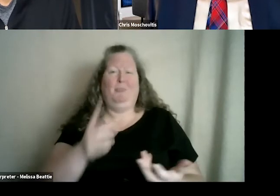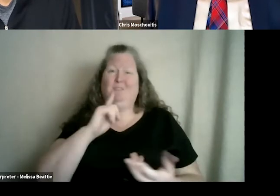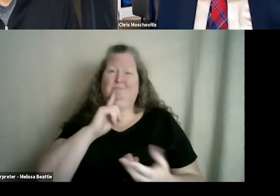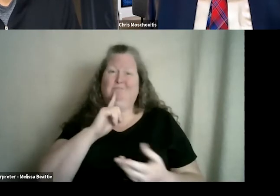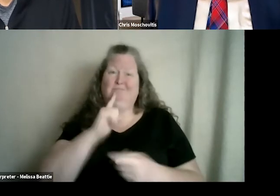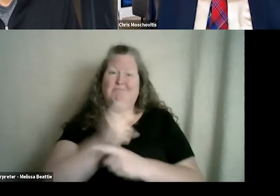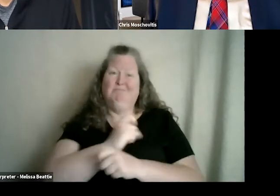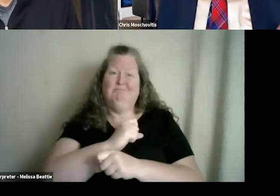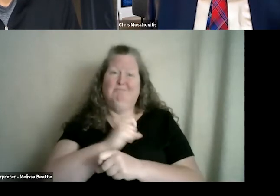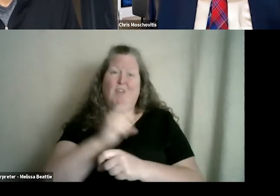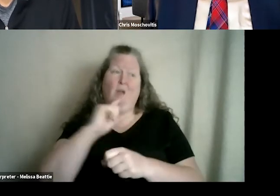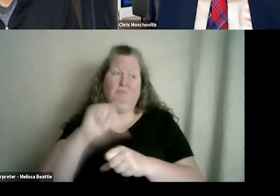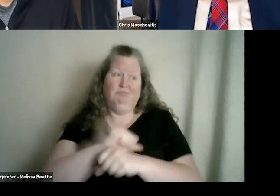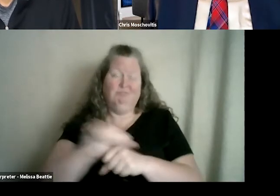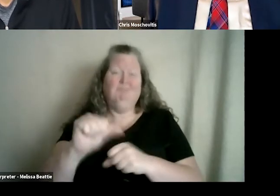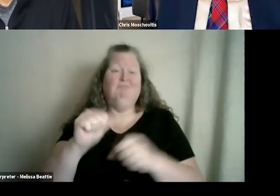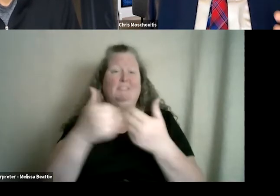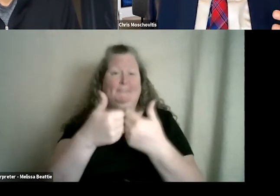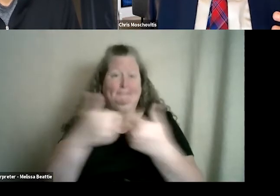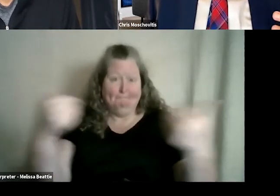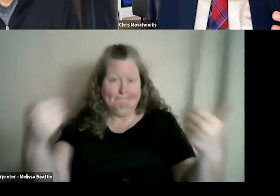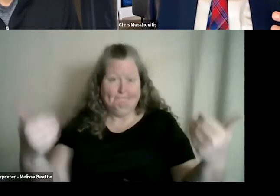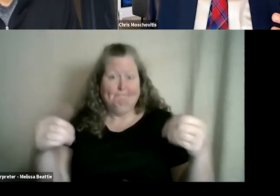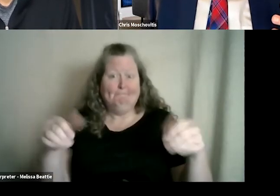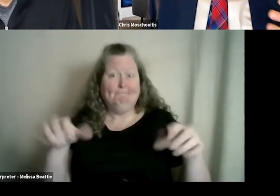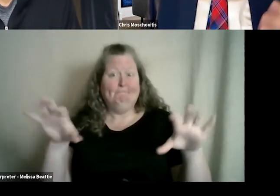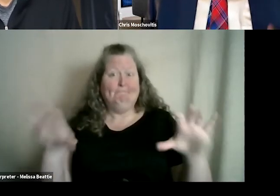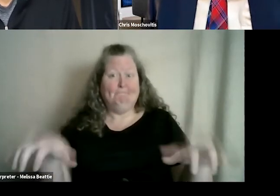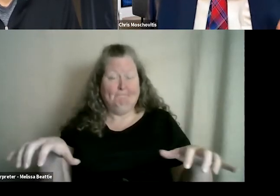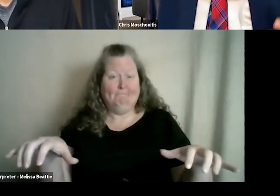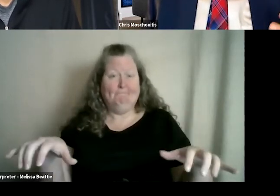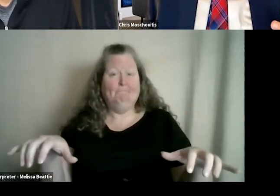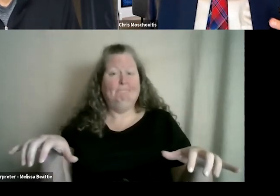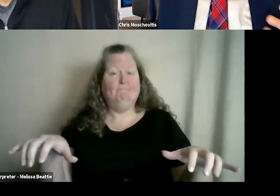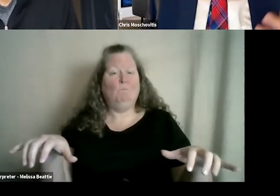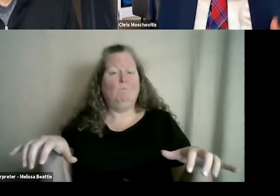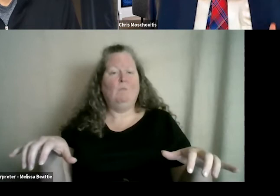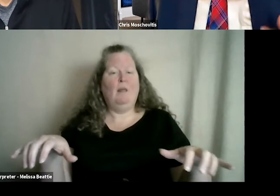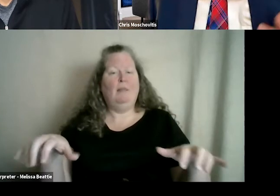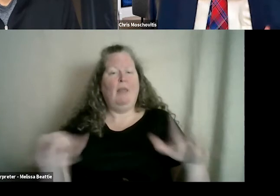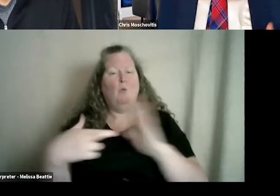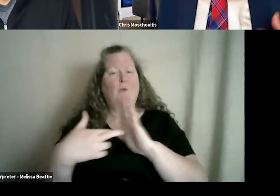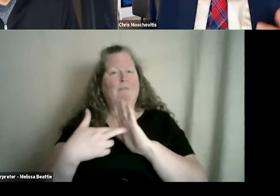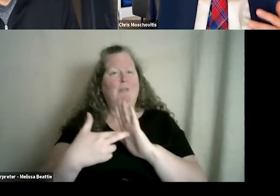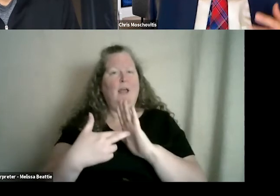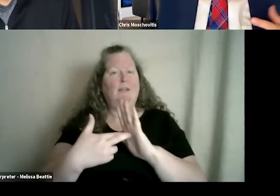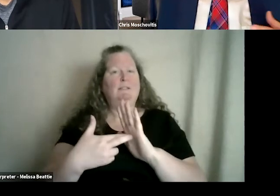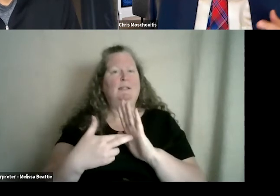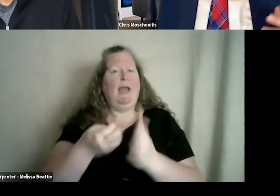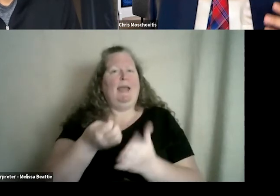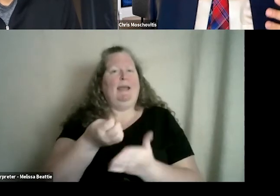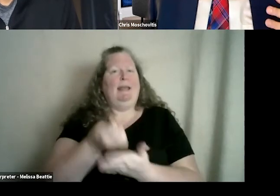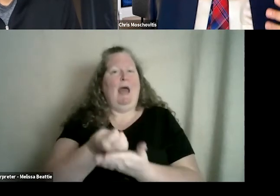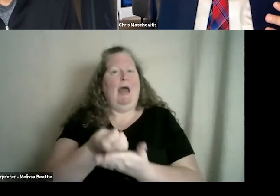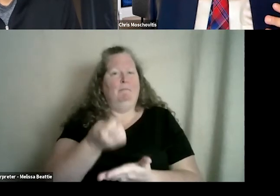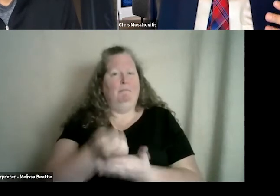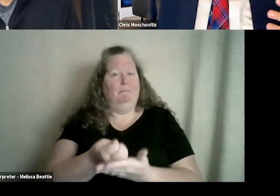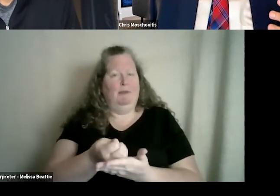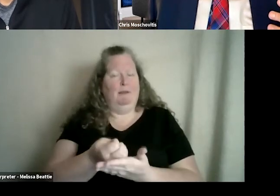divides, political, reflect economic ideology divides as well.